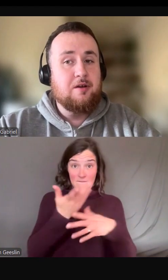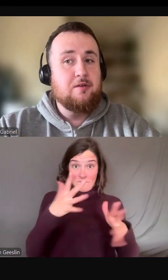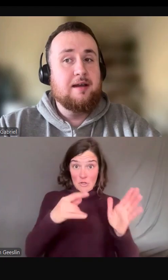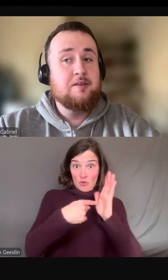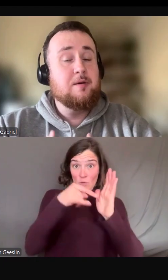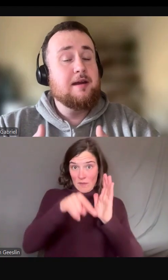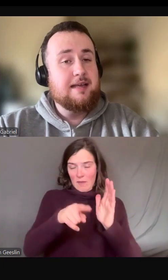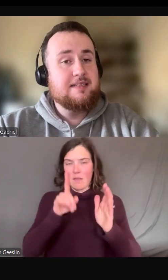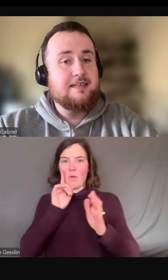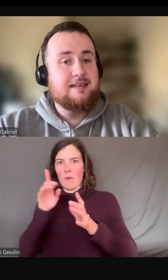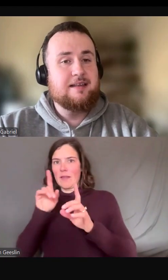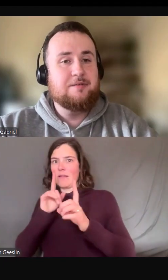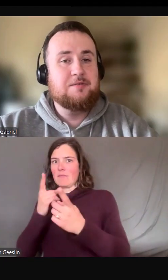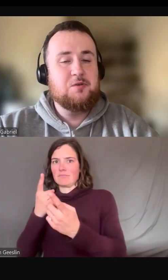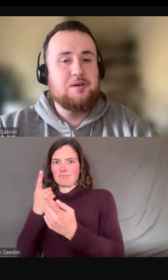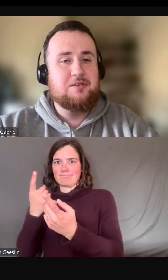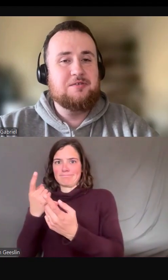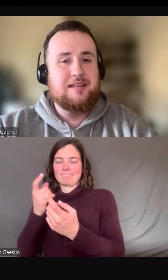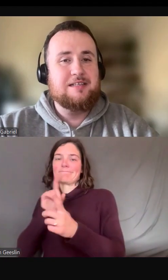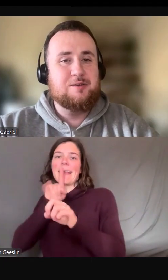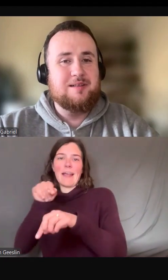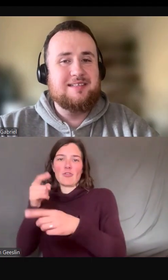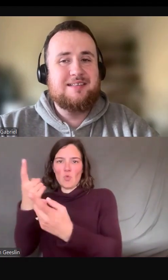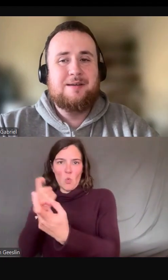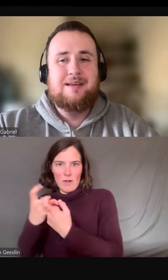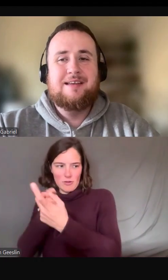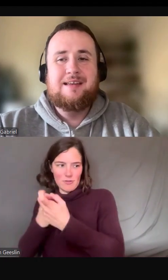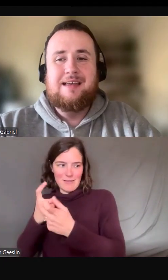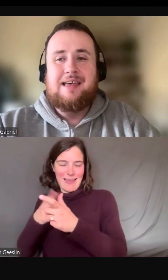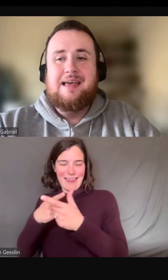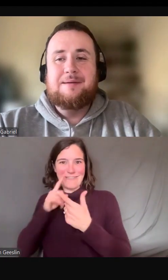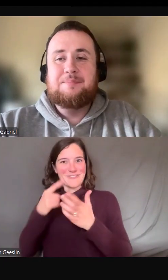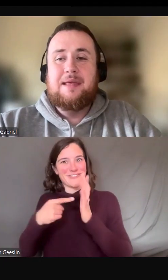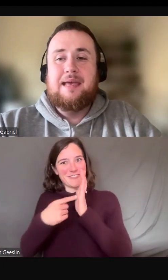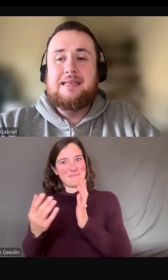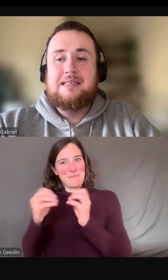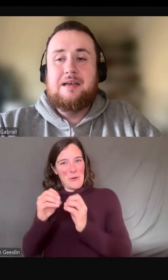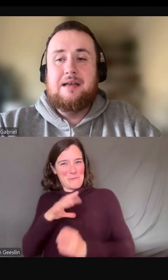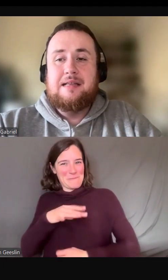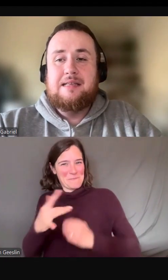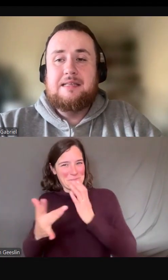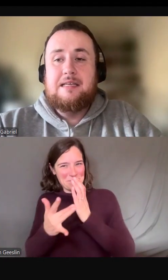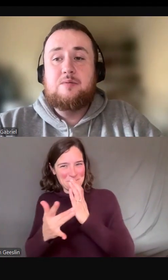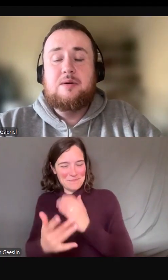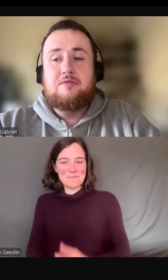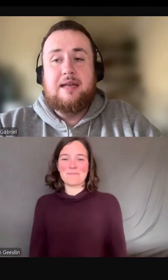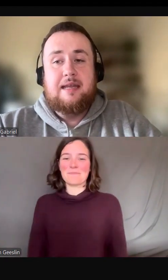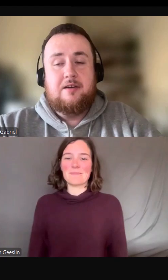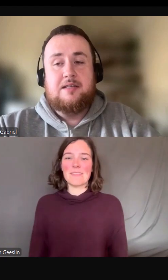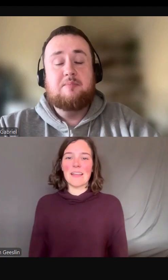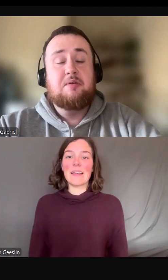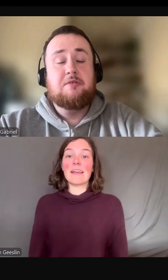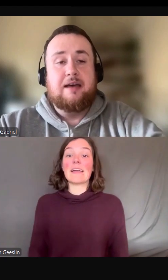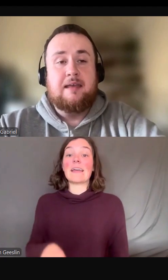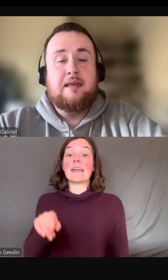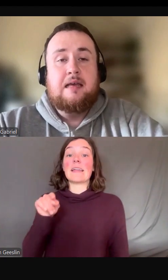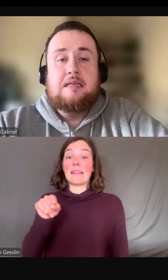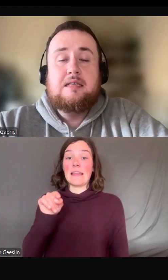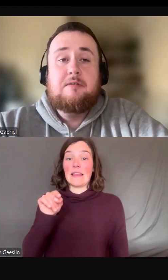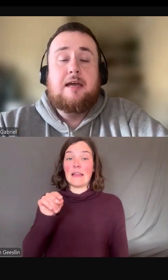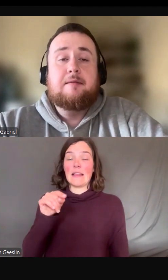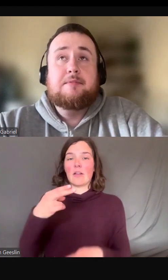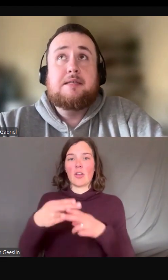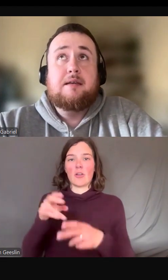before going on to our next few wonderful little tools. Is this one right here, simplify.